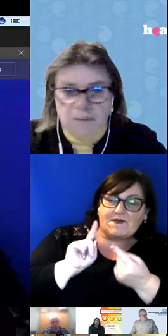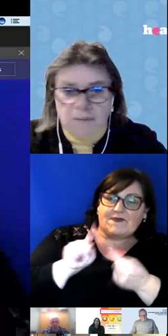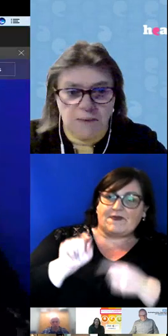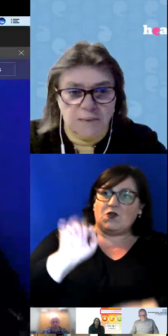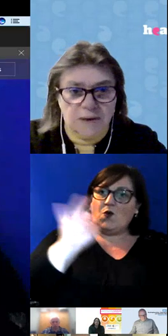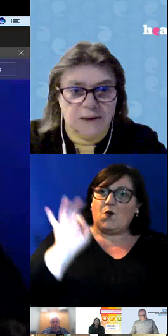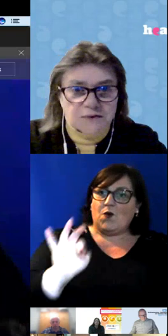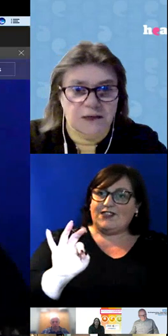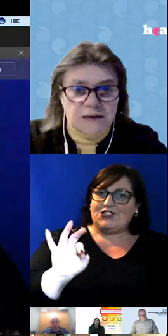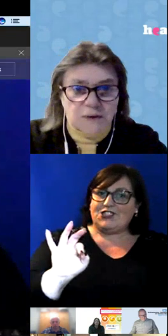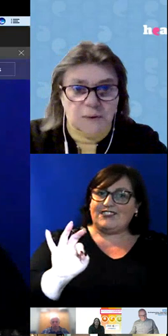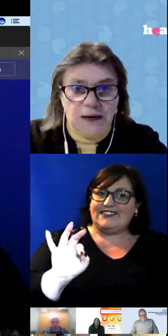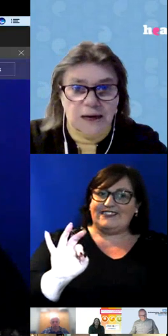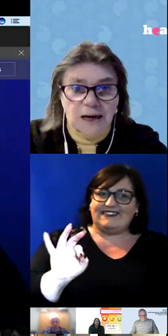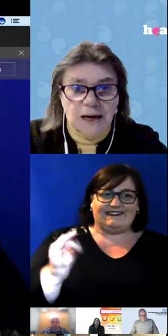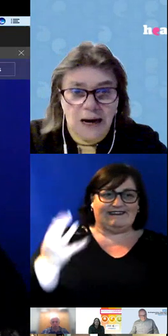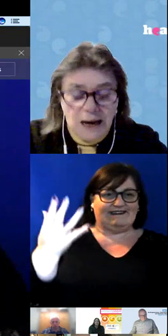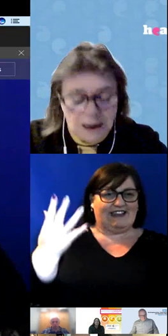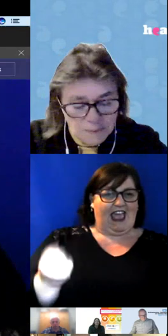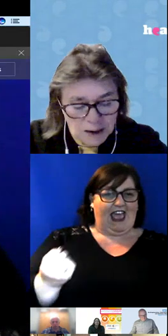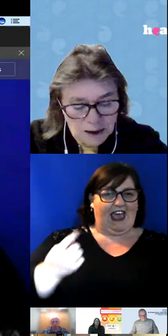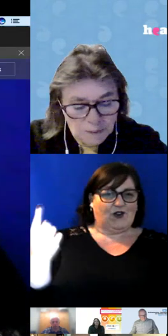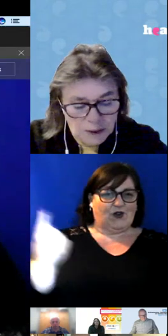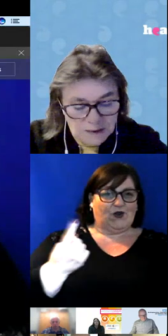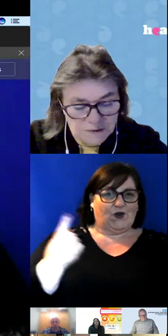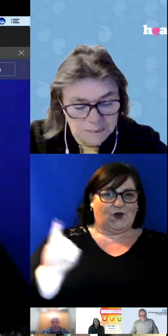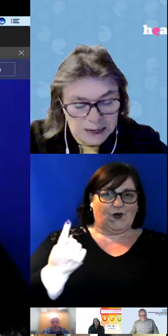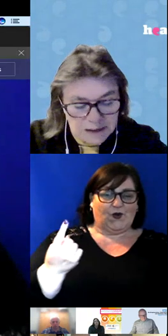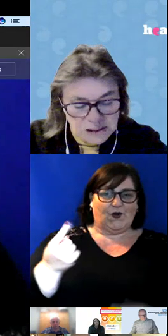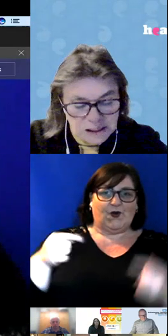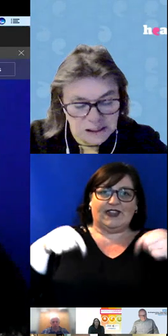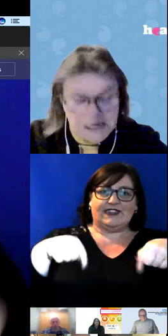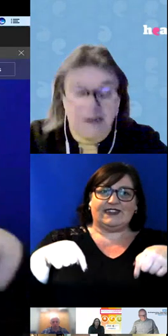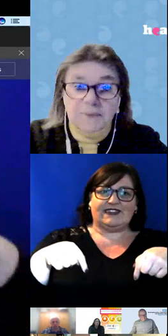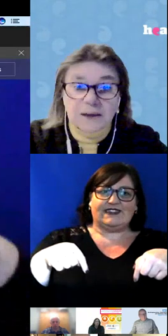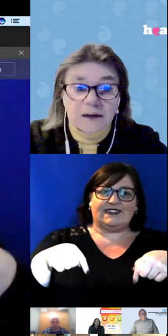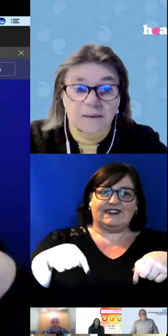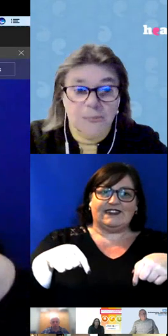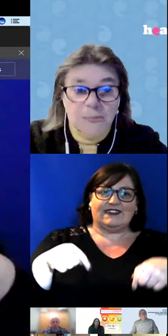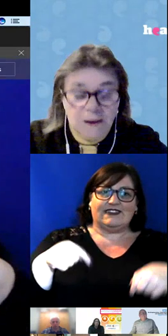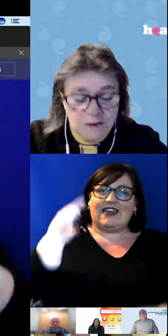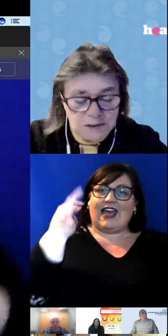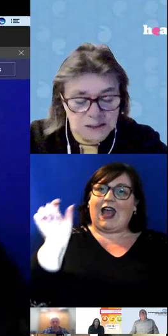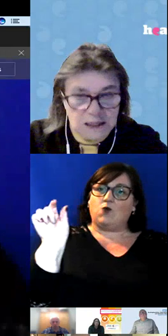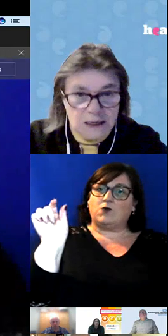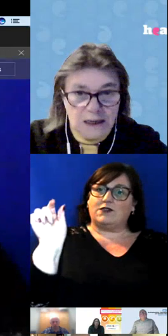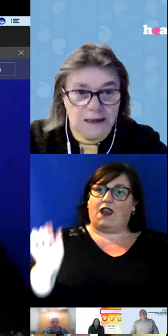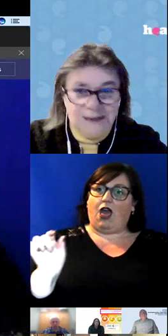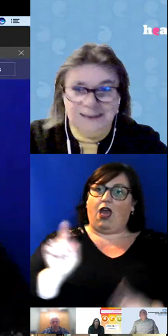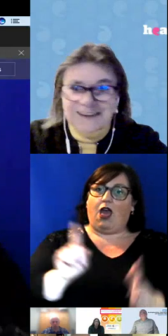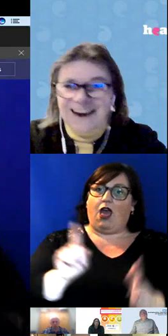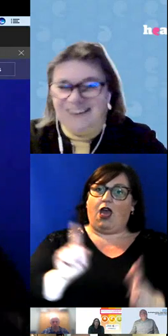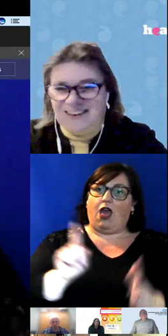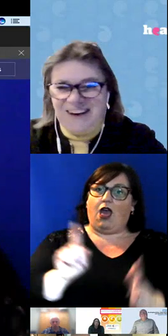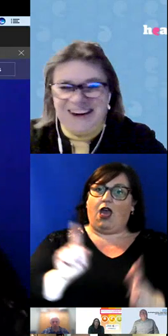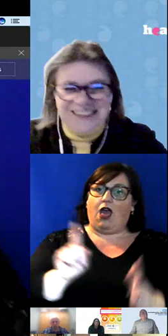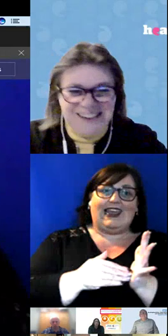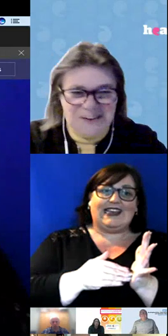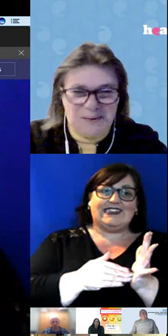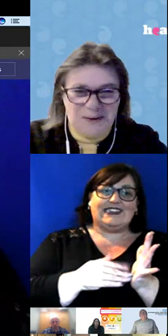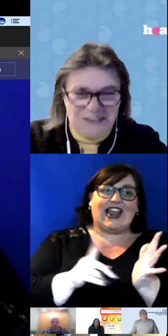can see them at the moment, it's really difficult here. We have Councillor Liz Leftman. Yes, good evening.